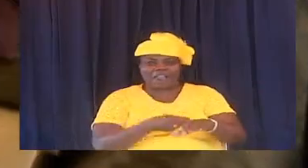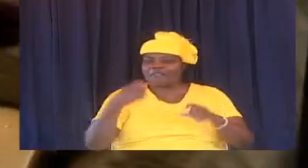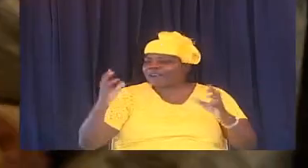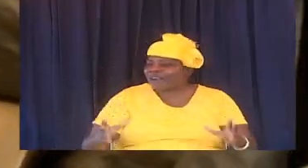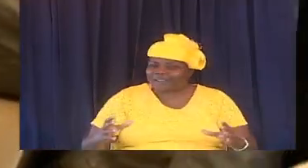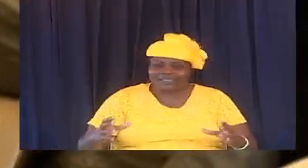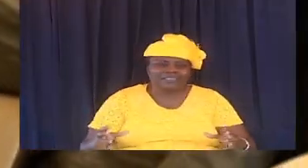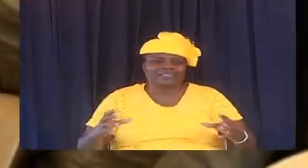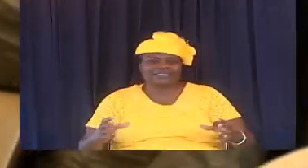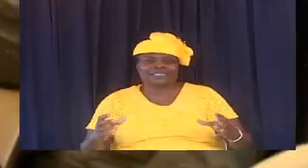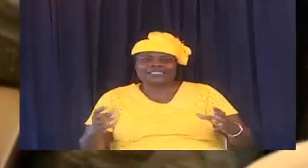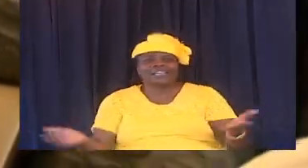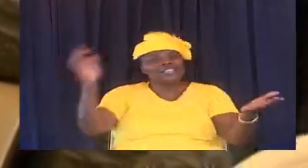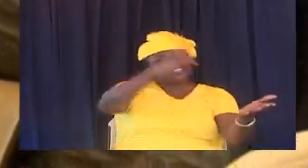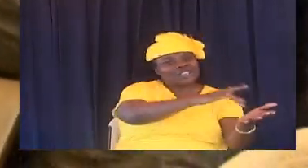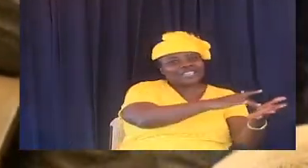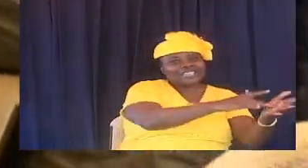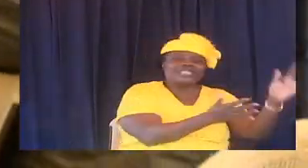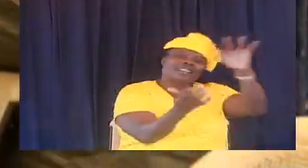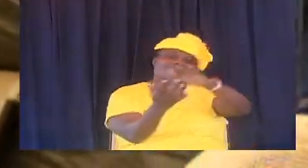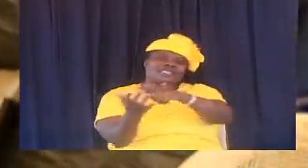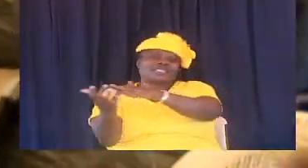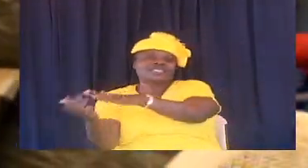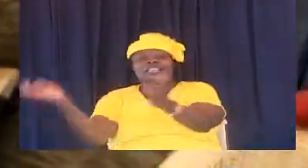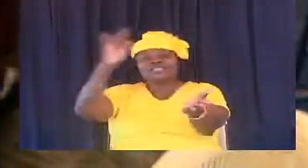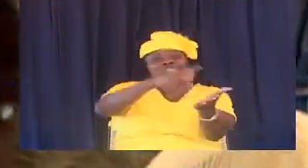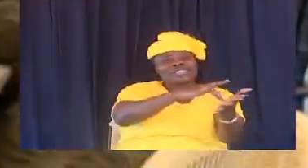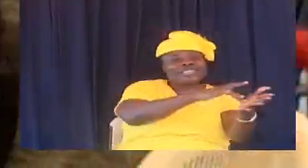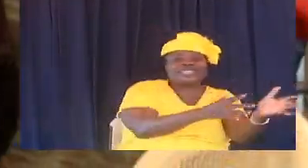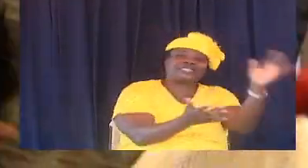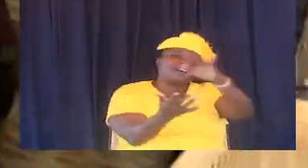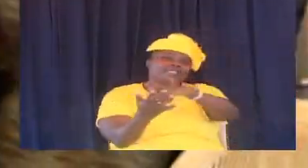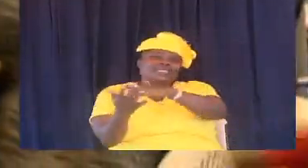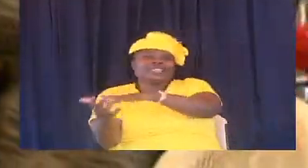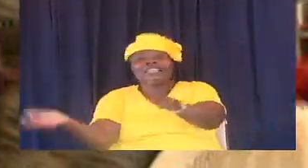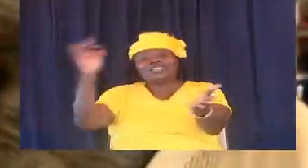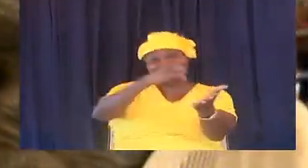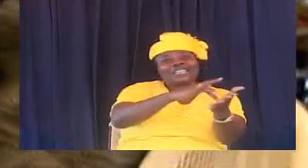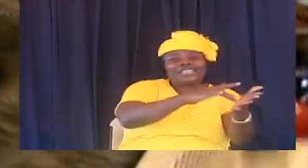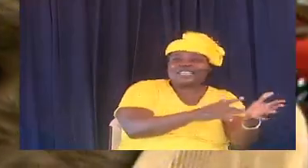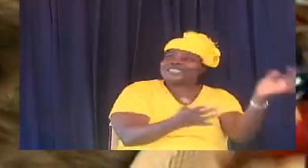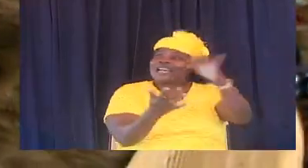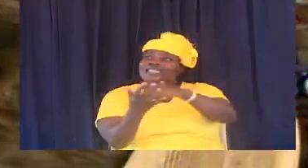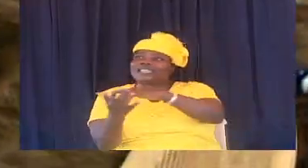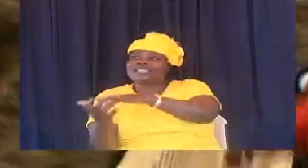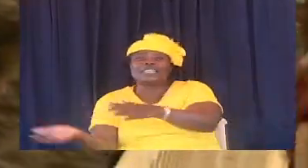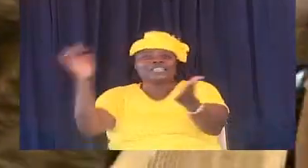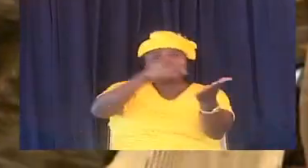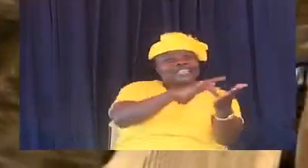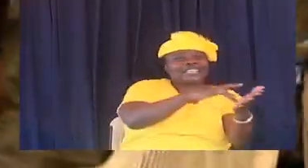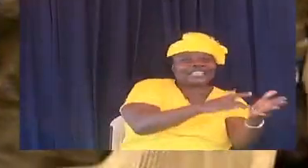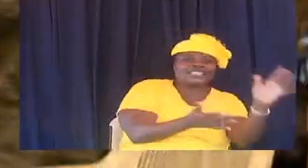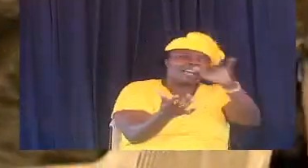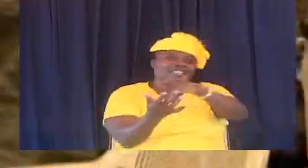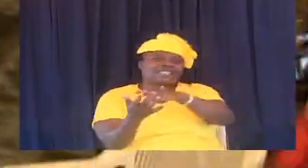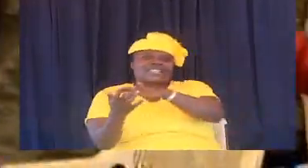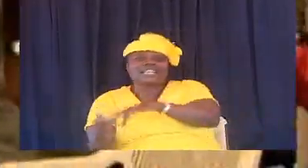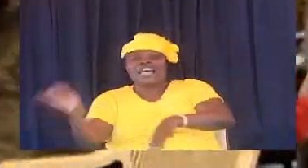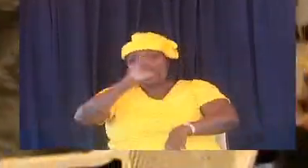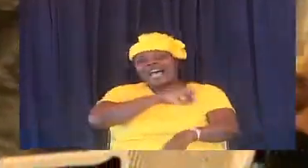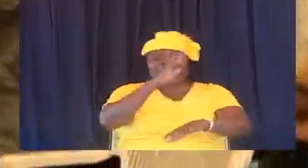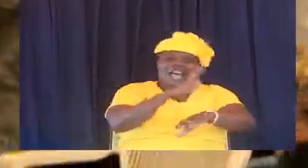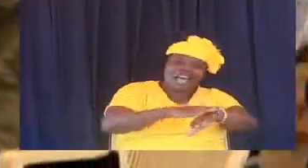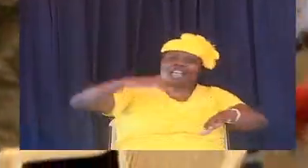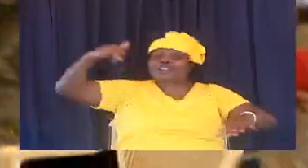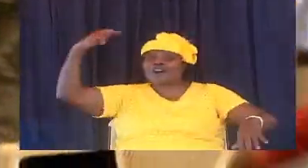Jesus, my rock. Call him. Jesus. Call him. Jesus. Call him. Jesus. Call him. Jesus. Call